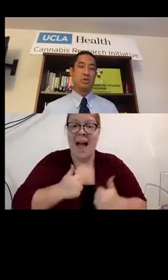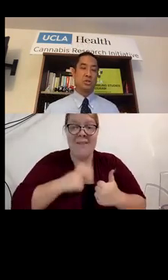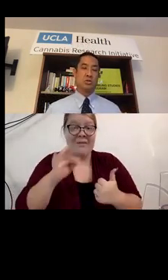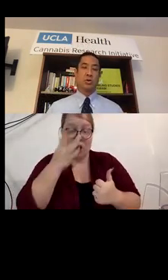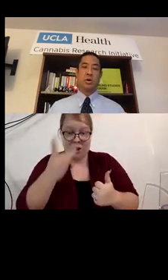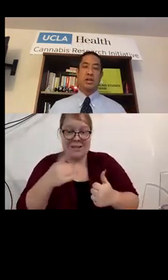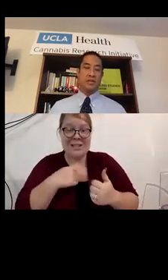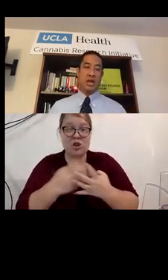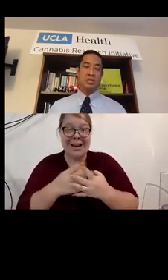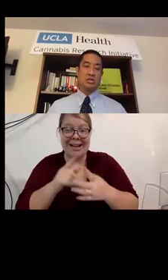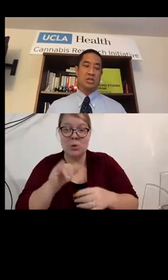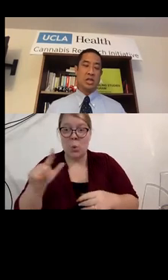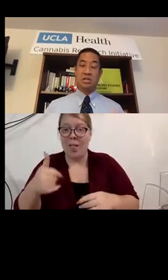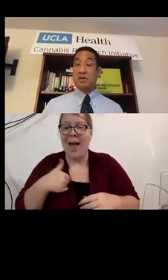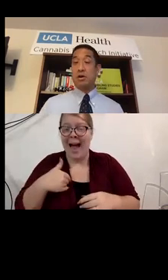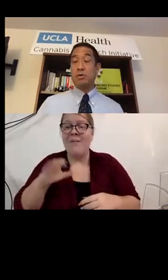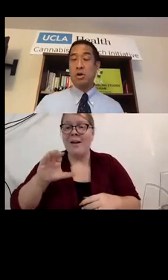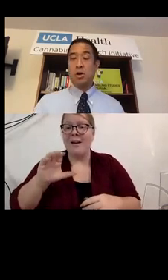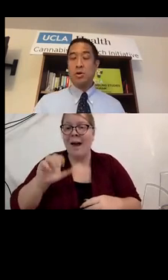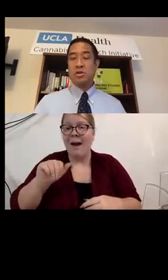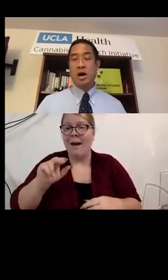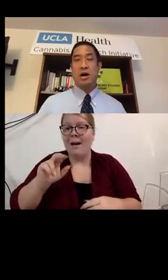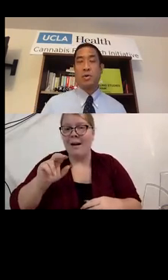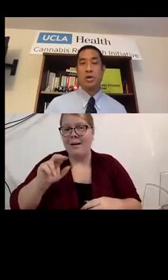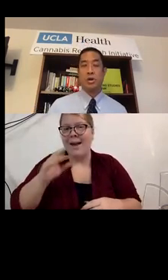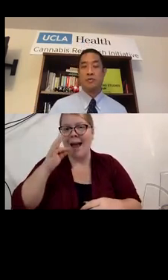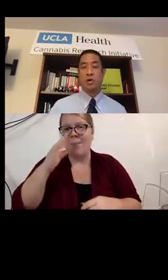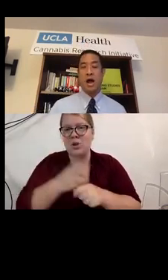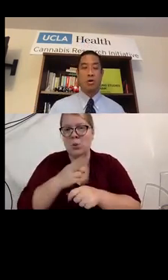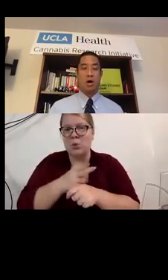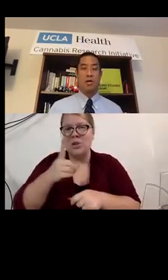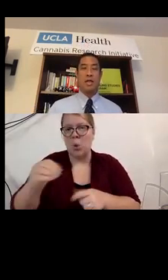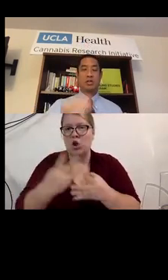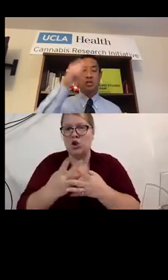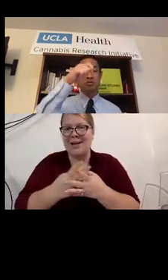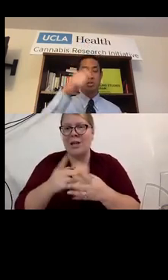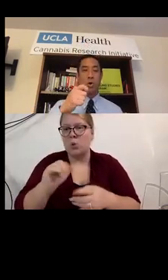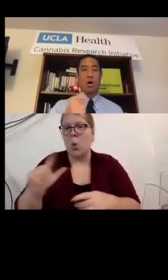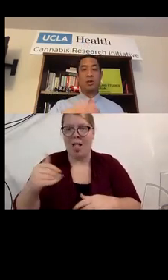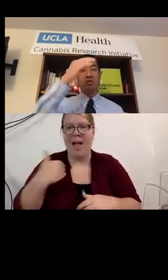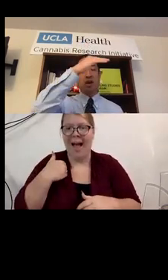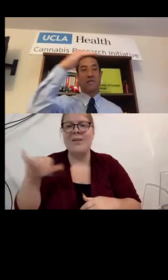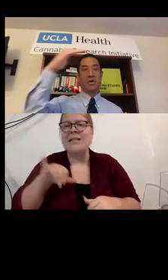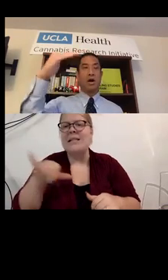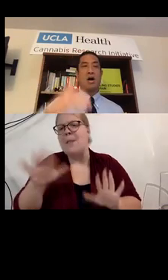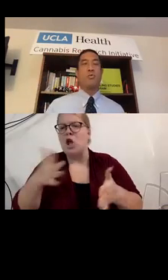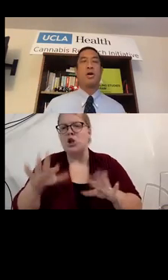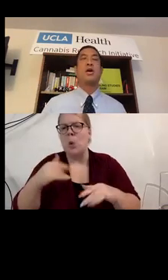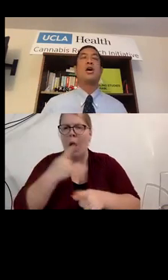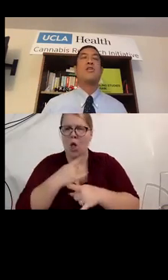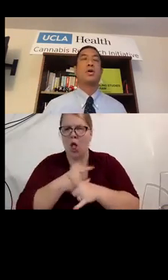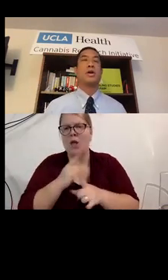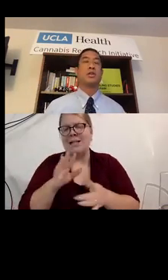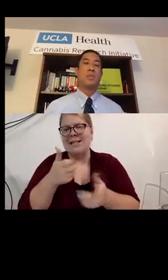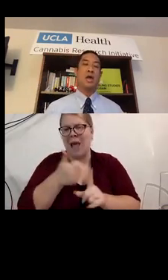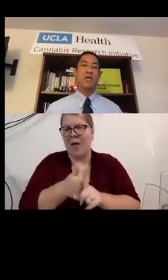cannabis use disorder identification test is available, which is a lot like what we do for alcohol. Self-score gives you kind of a cutoff point